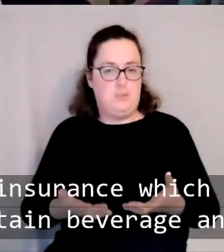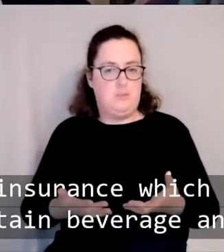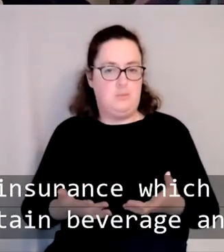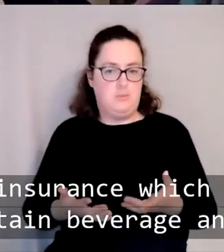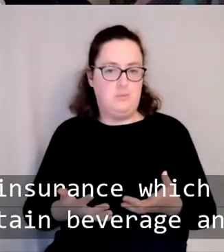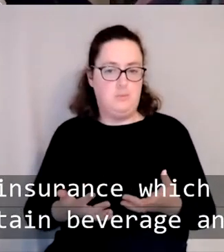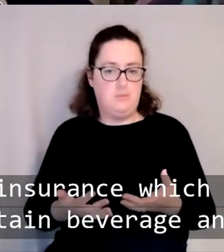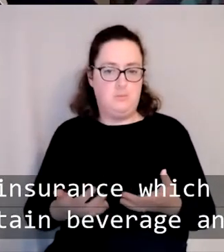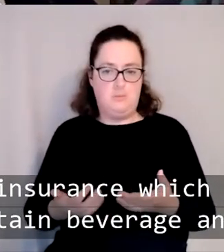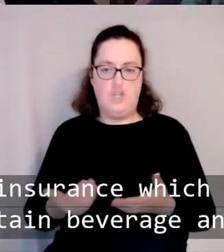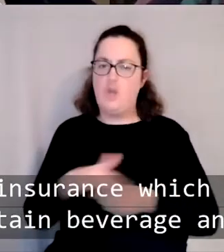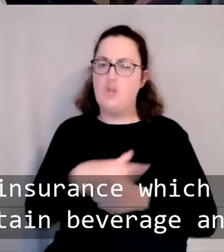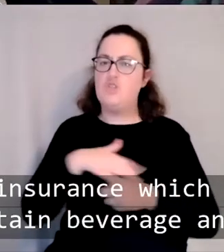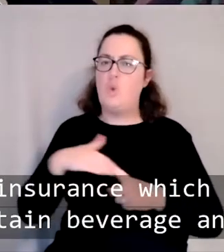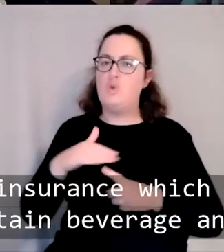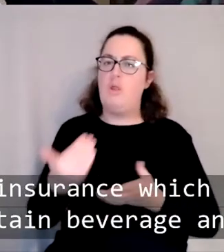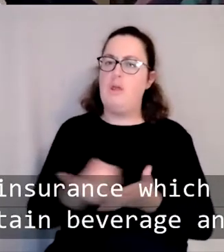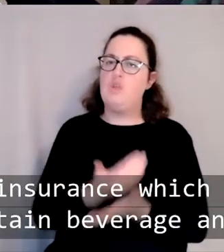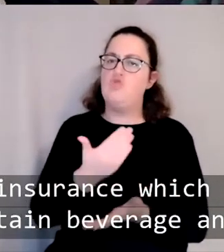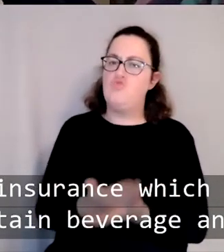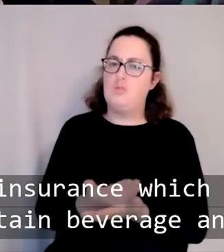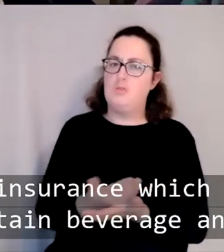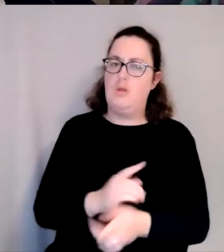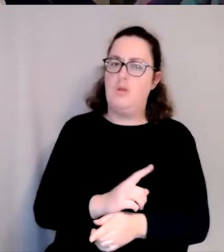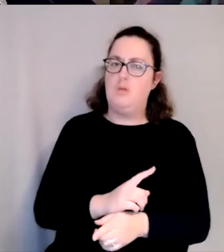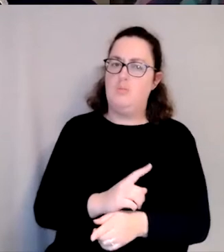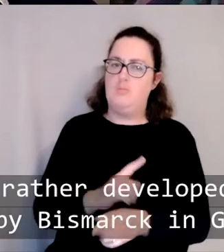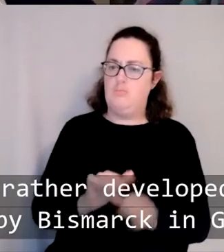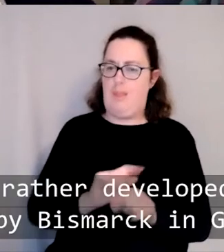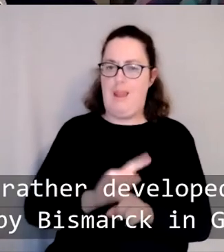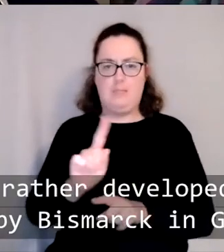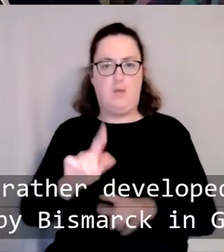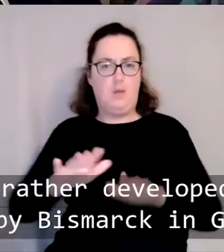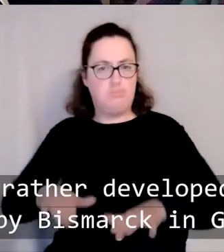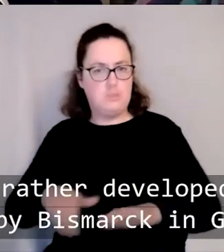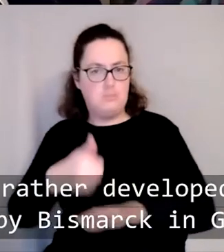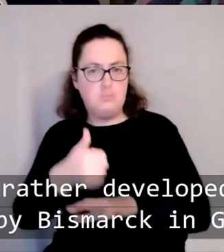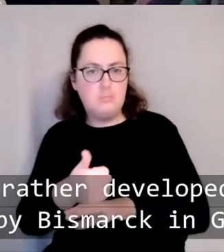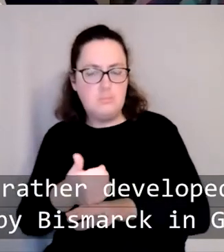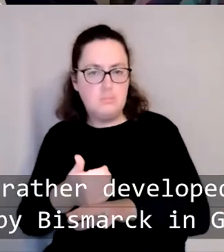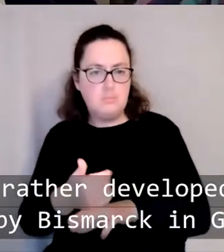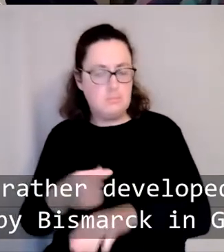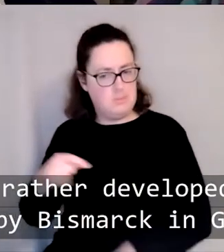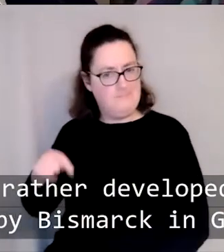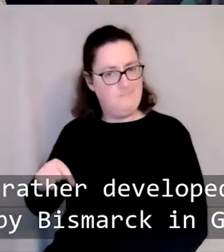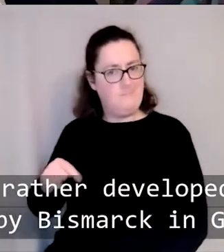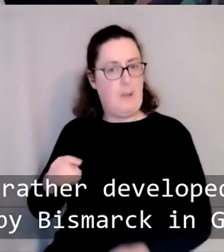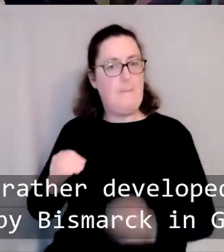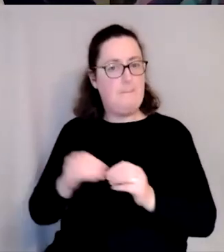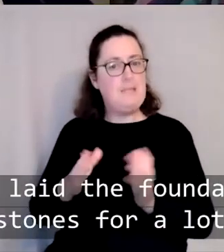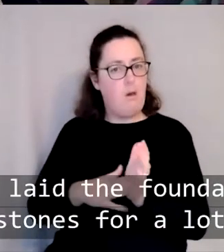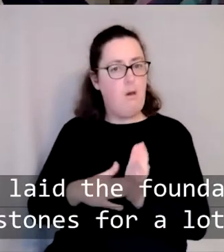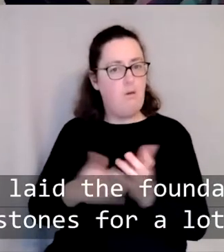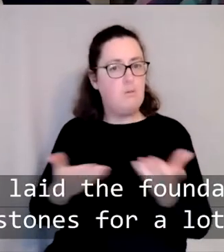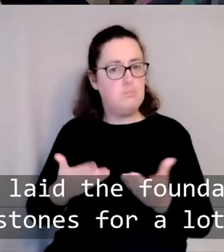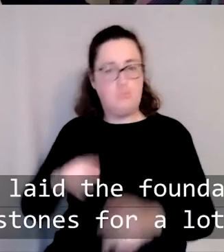insurance, which we brought into Britain, beverage and so on, it was really developed first of all by Bismarck in Germany.